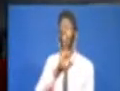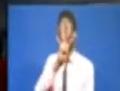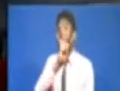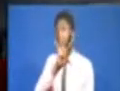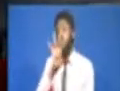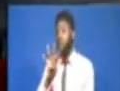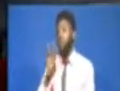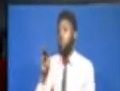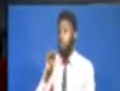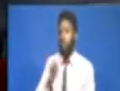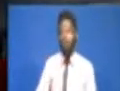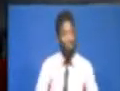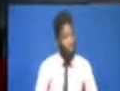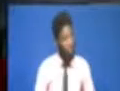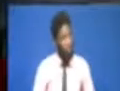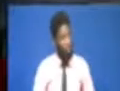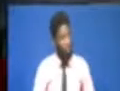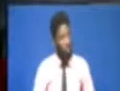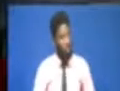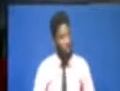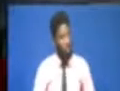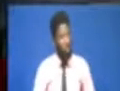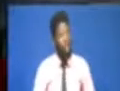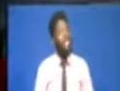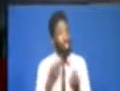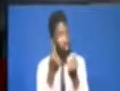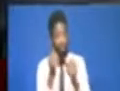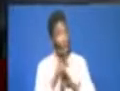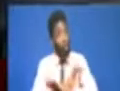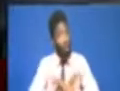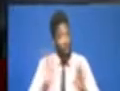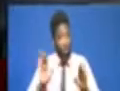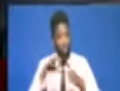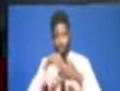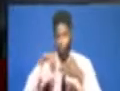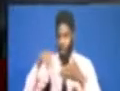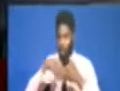544 million. Shillings, not dollars.